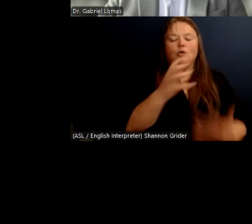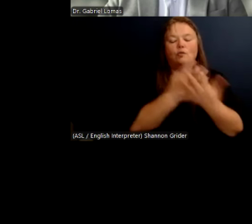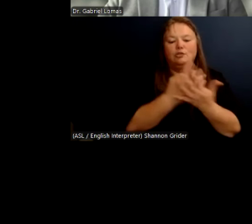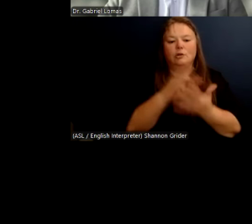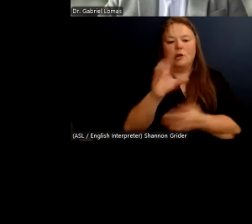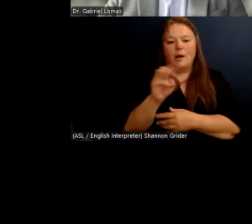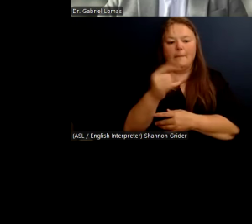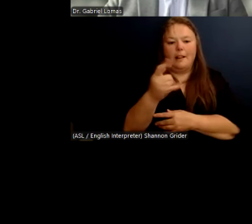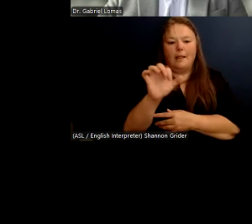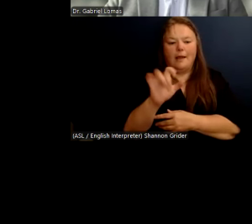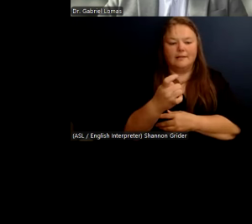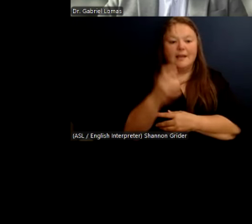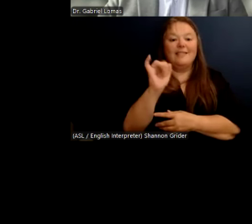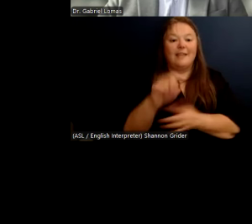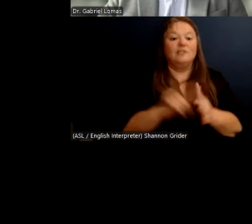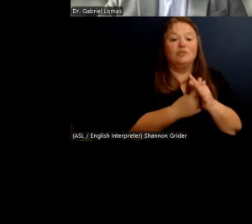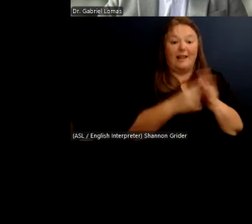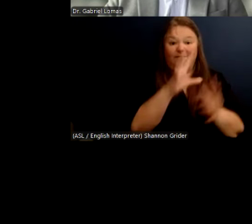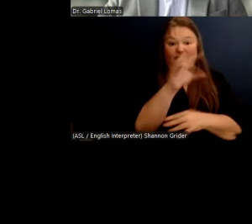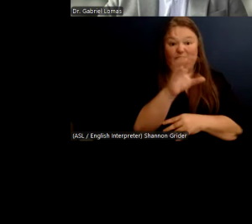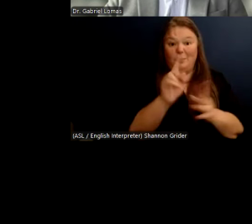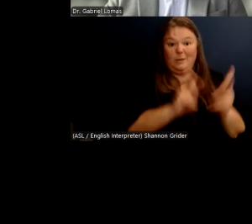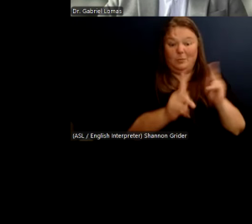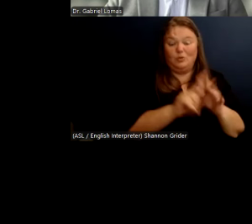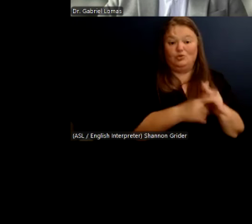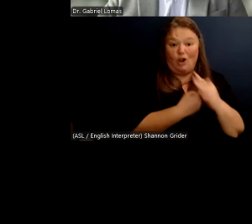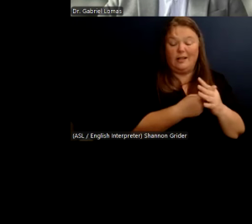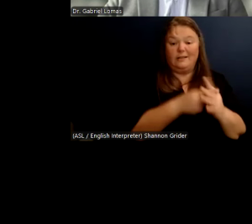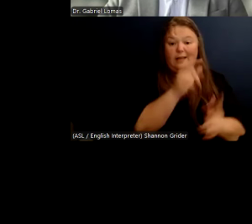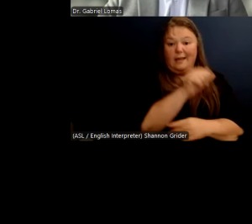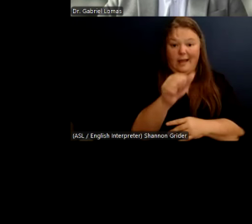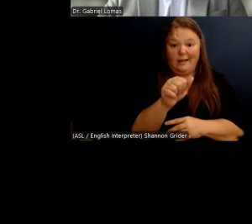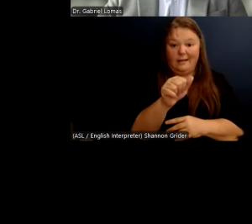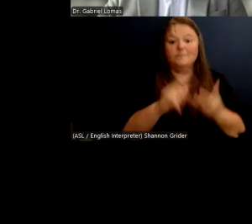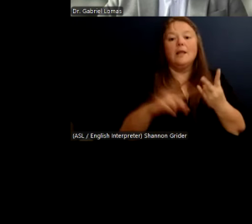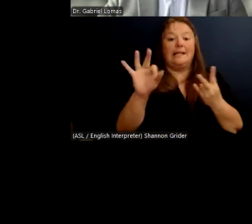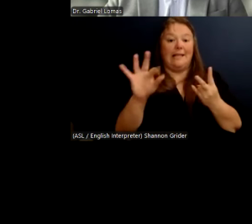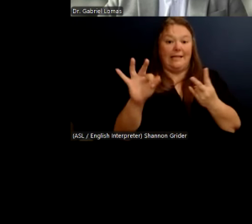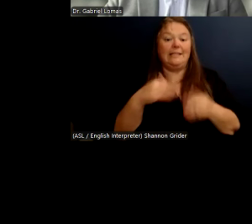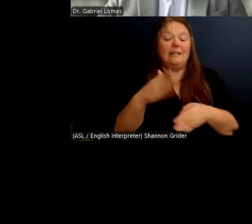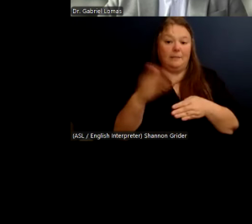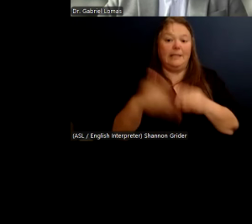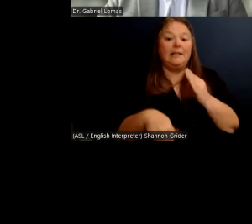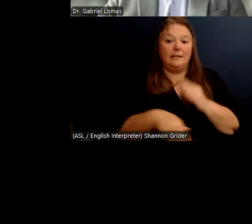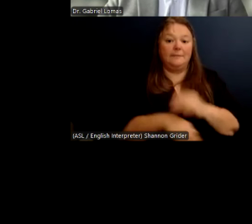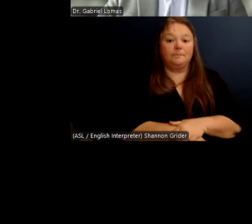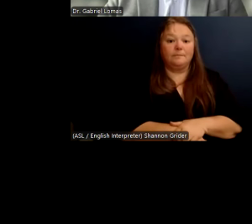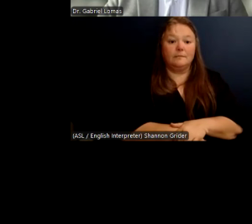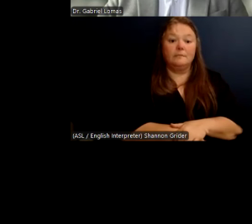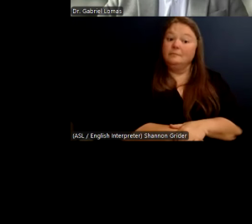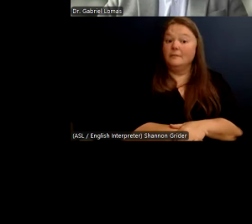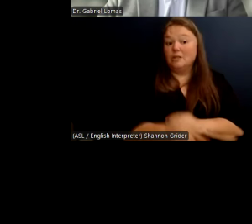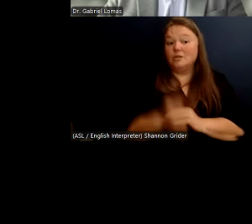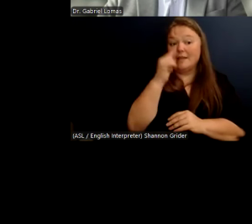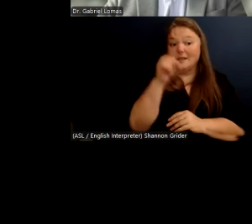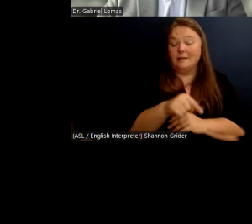12-step material. And you can see that there was about 19 that completed it. So I think this is really